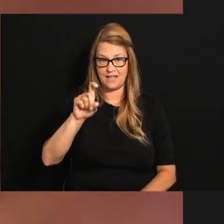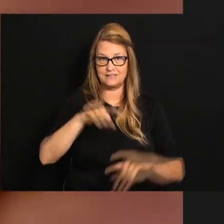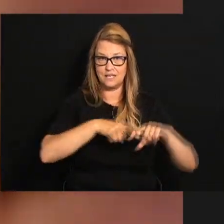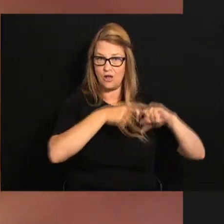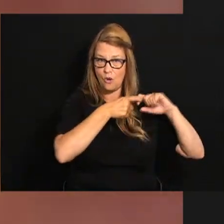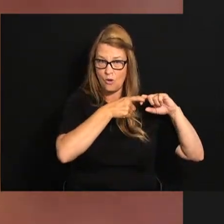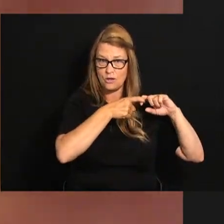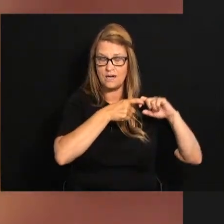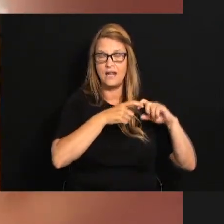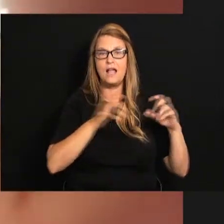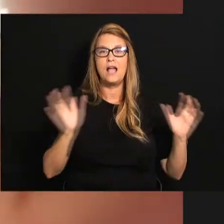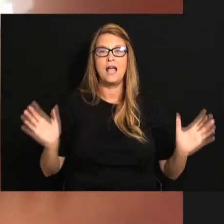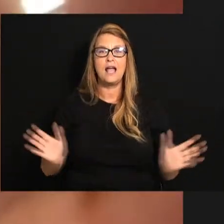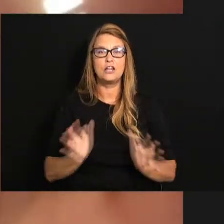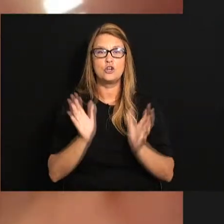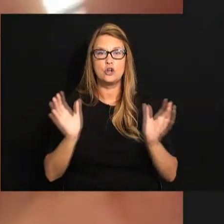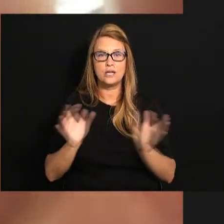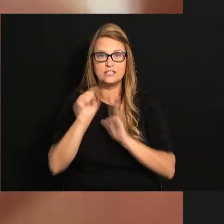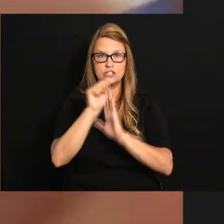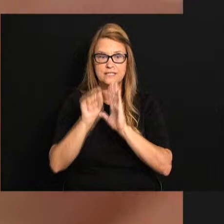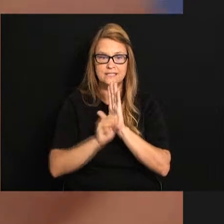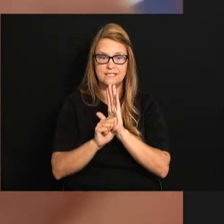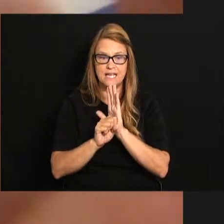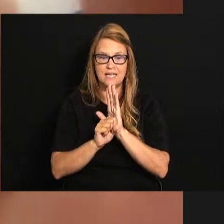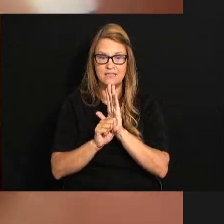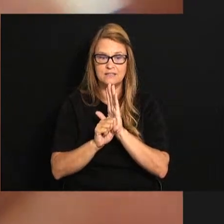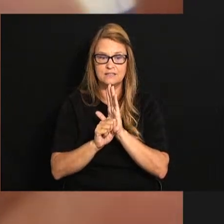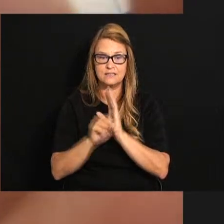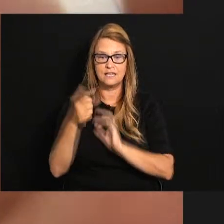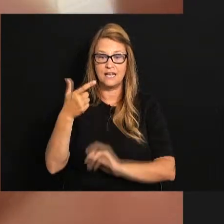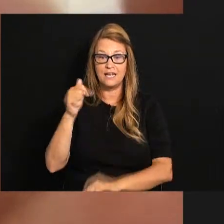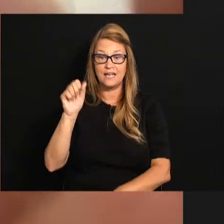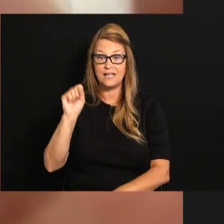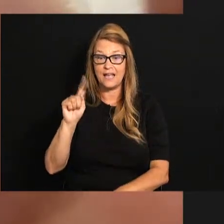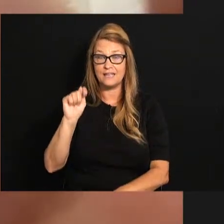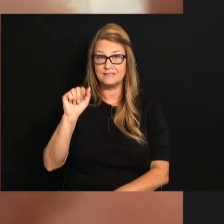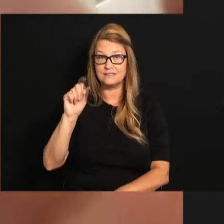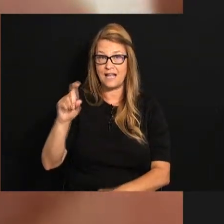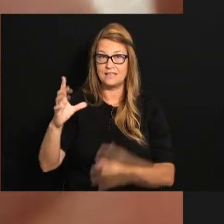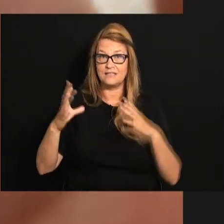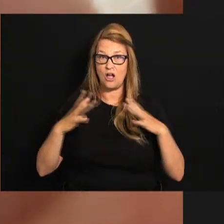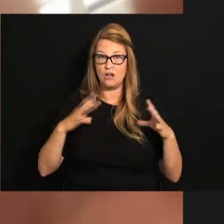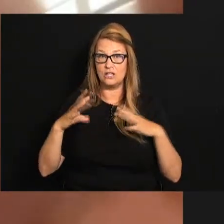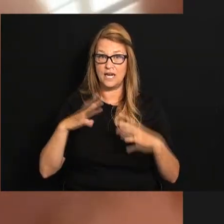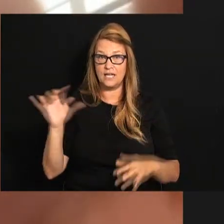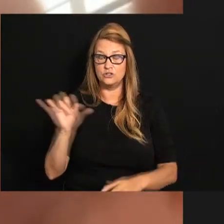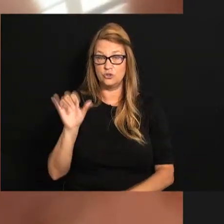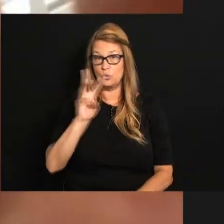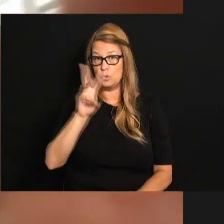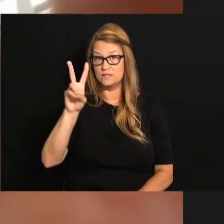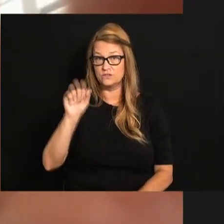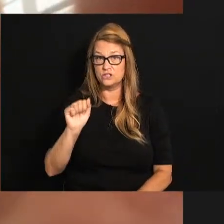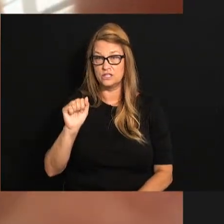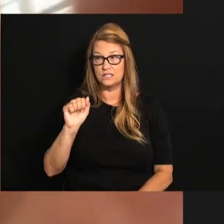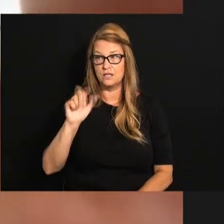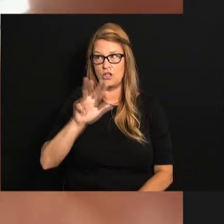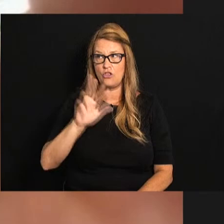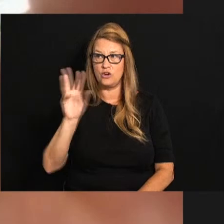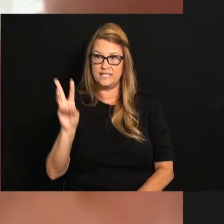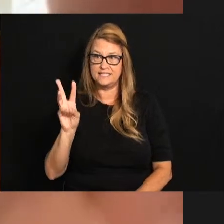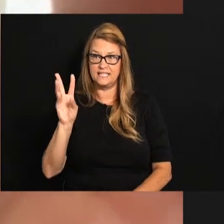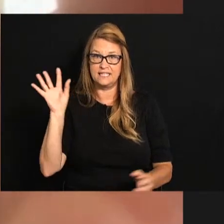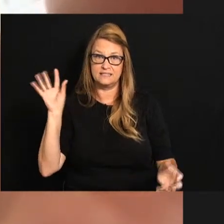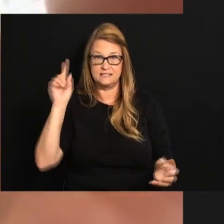going to encourage the states to have a gas tax holiday as well. West Virginia, that made almost 36 cents a